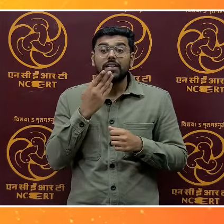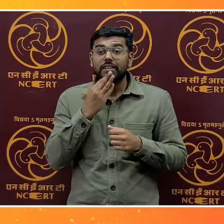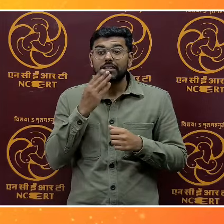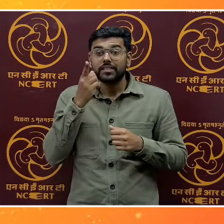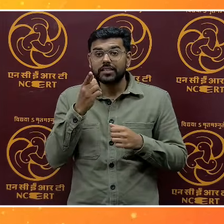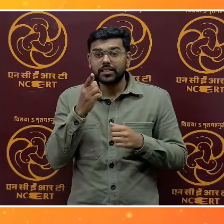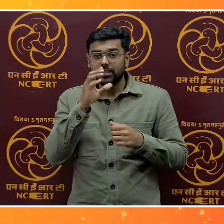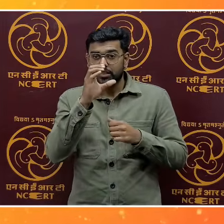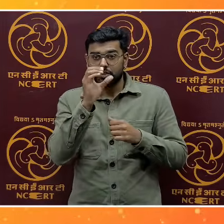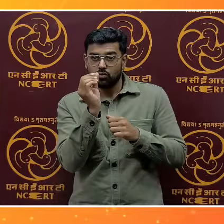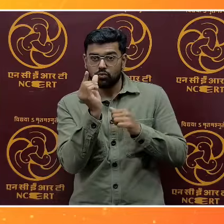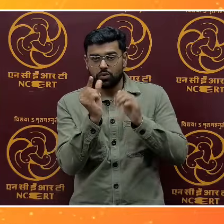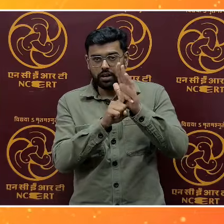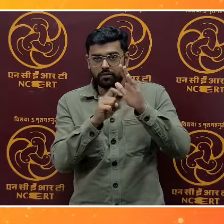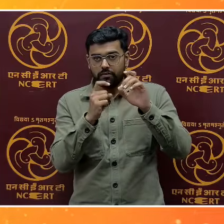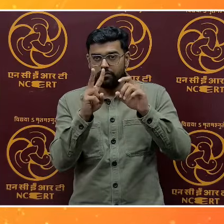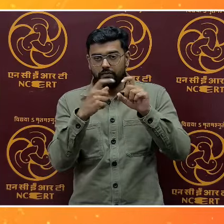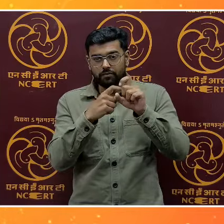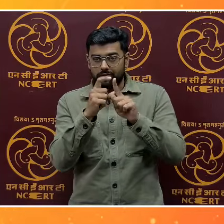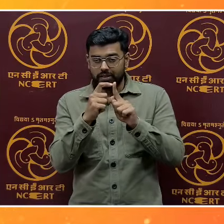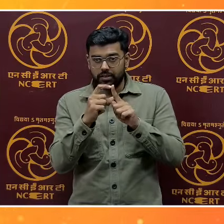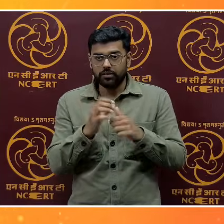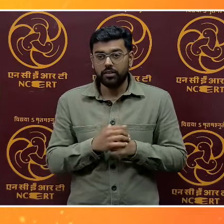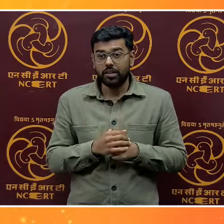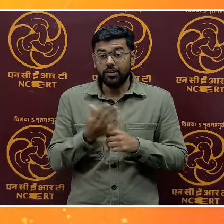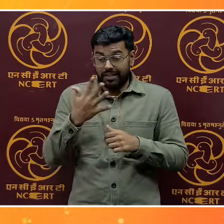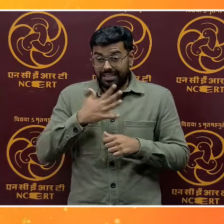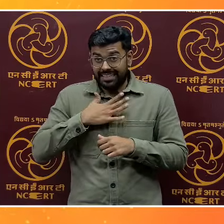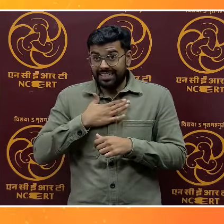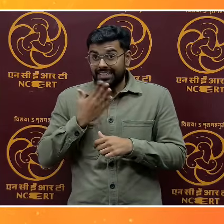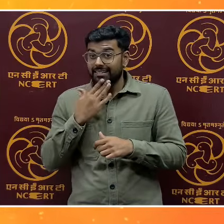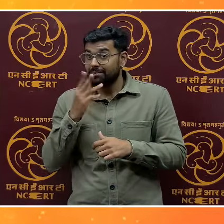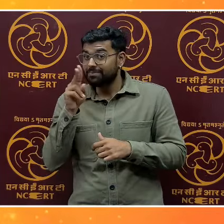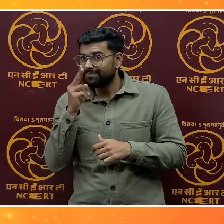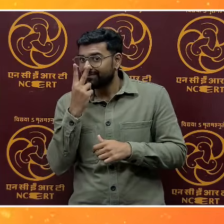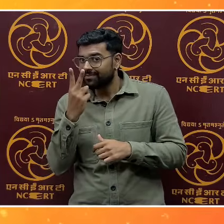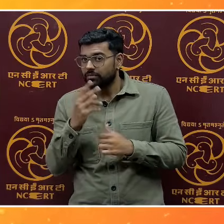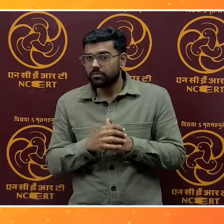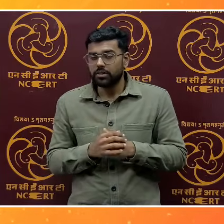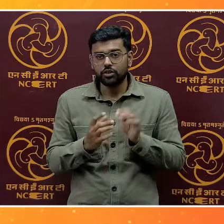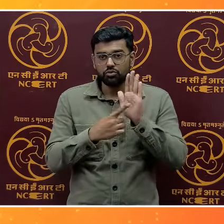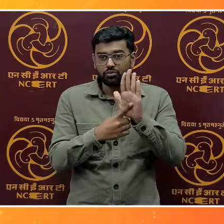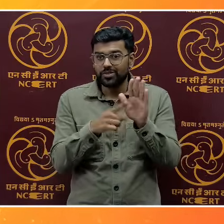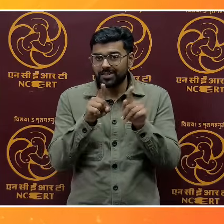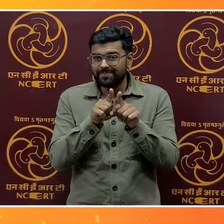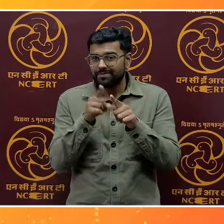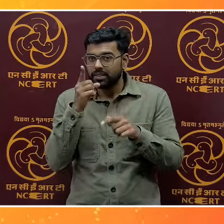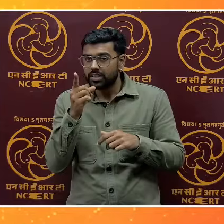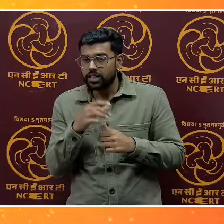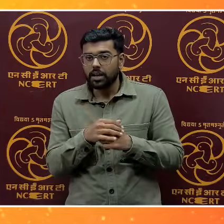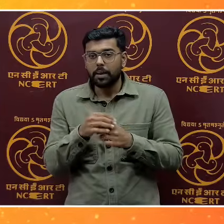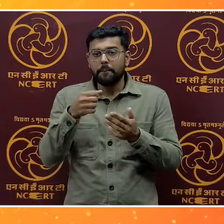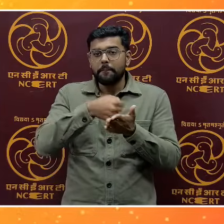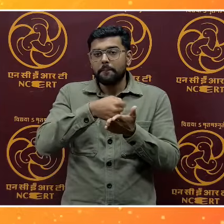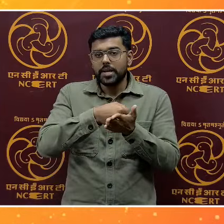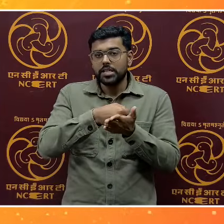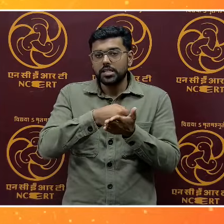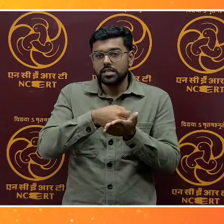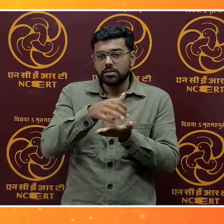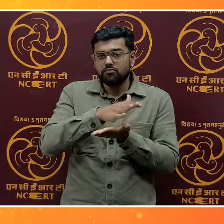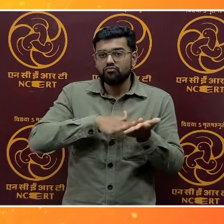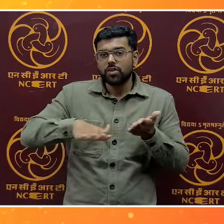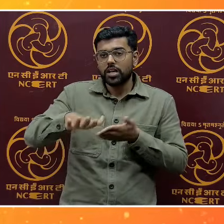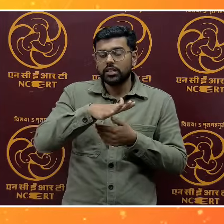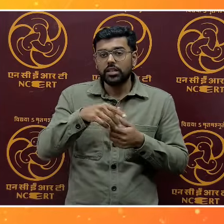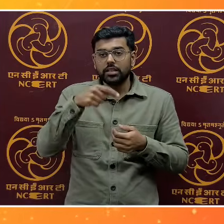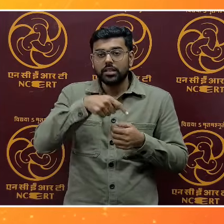the curved surface area and the green color area which I just now showed you is the base area. So, the formula